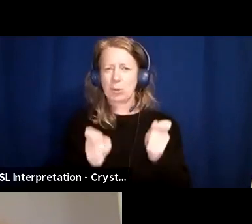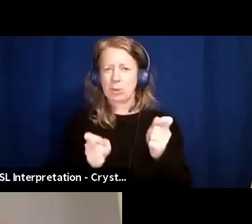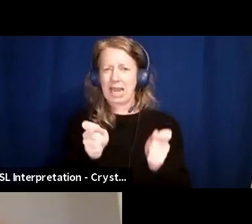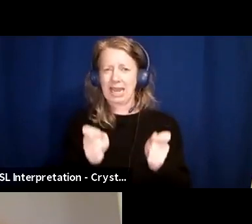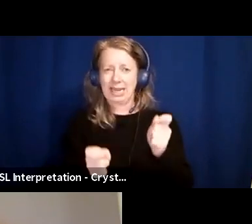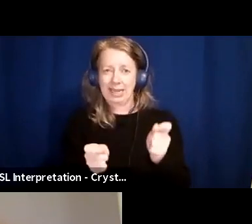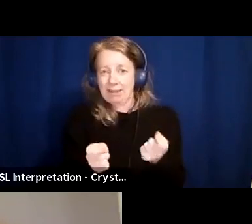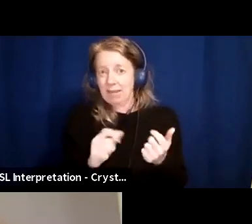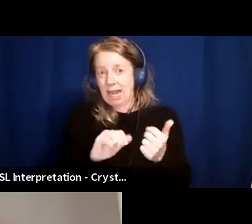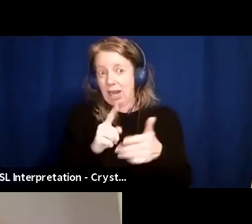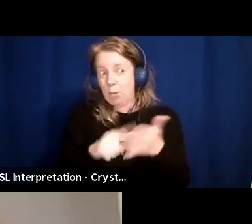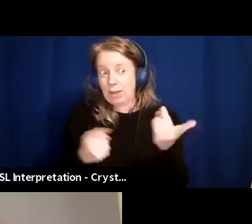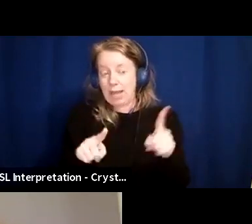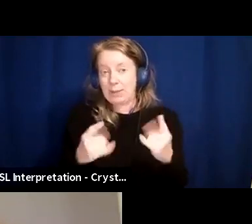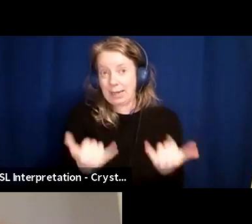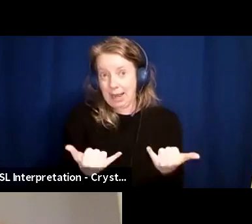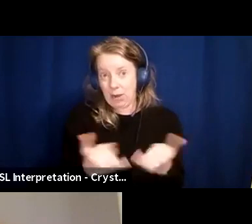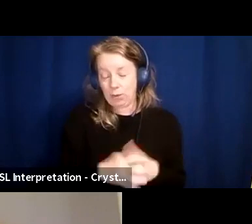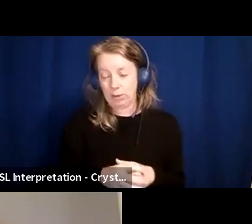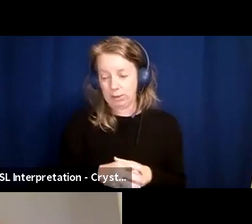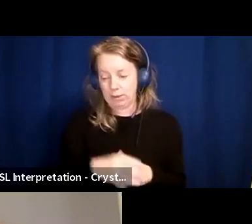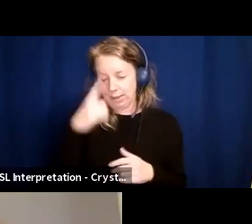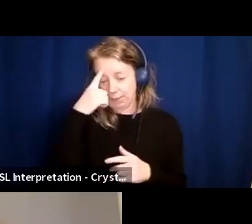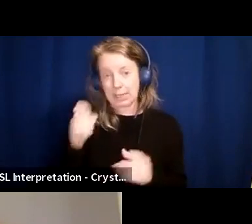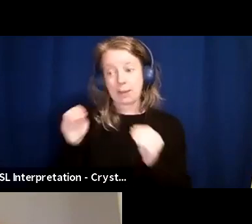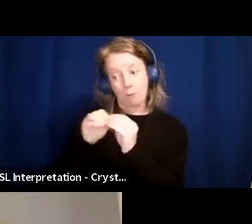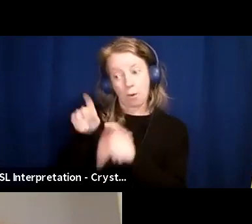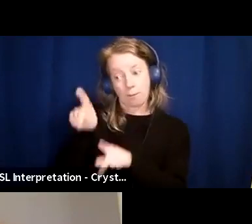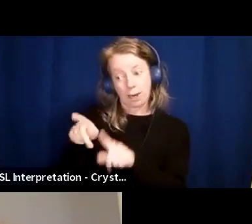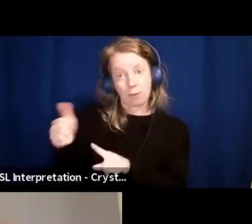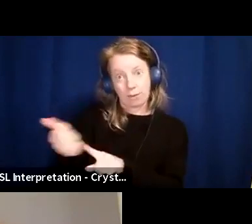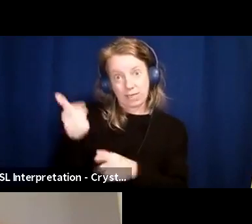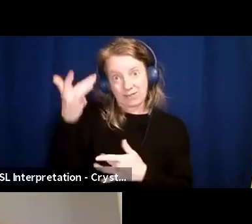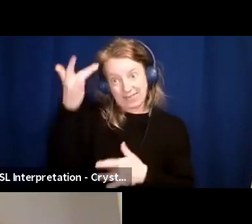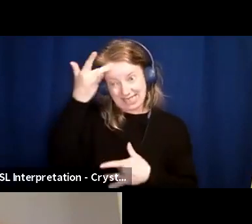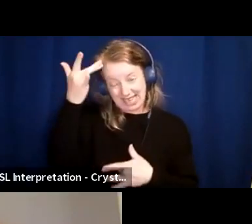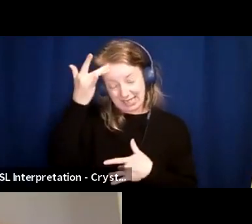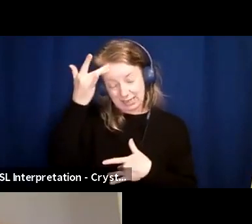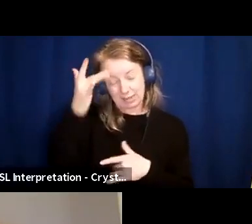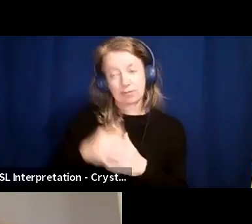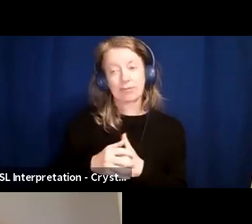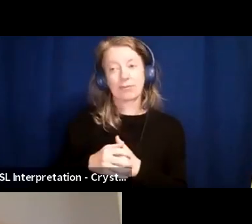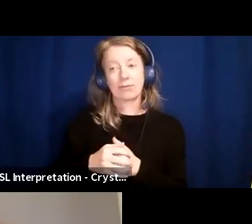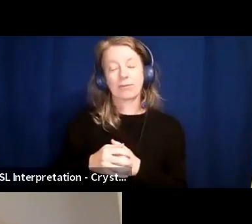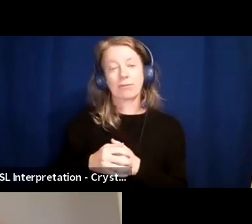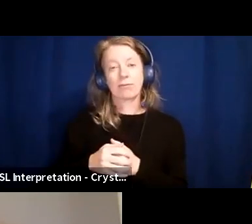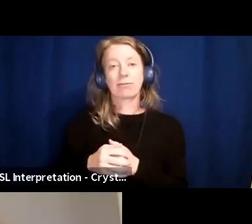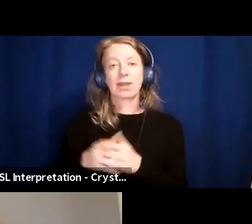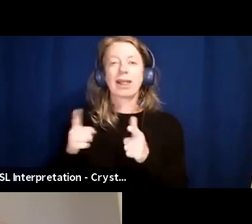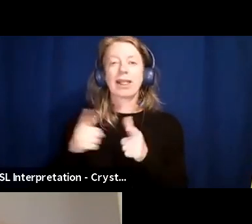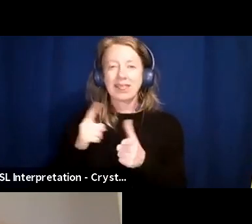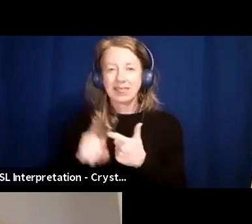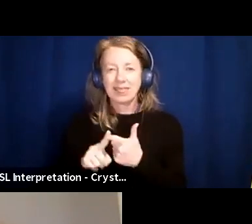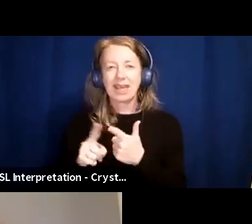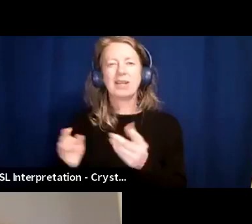because the more people that get infected, the greater the chances that the virus will